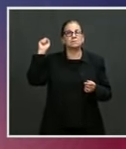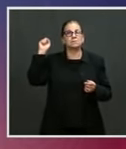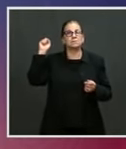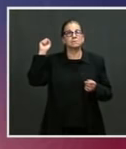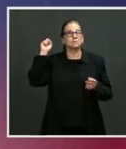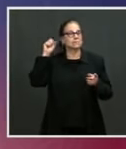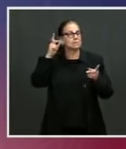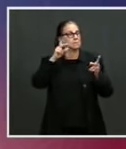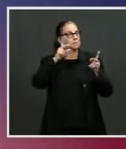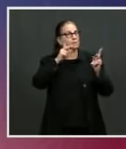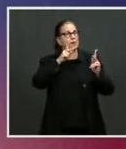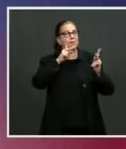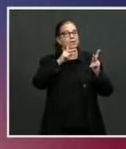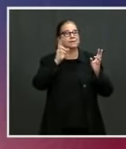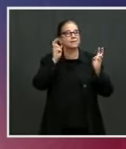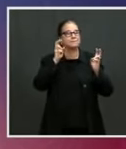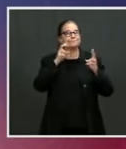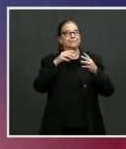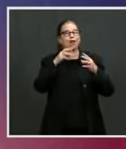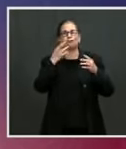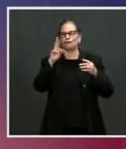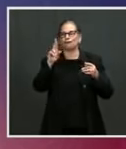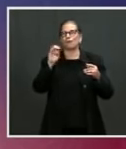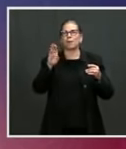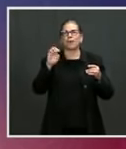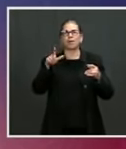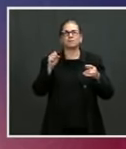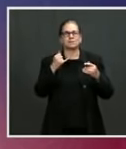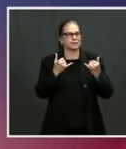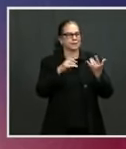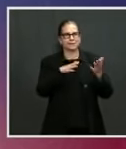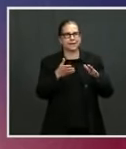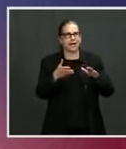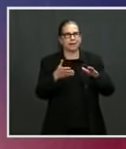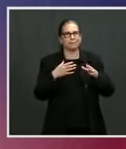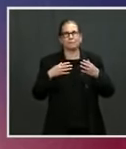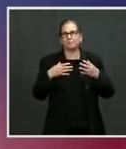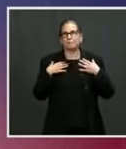city, village, and hamlet, churchyard throughout the land."